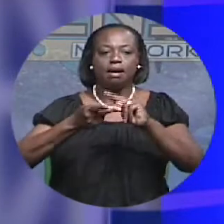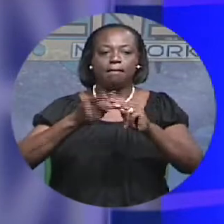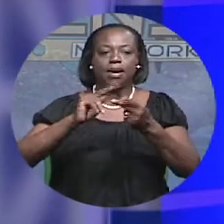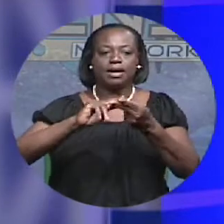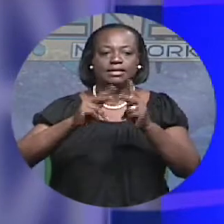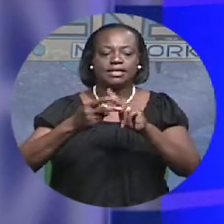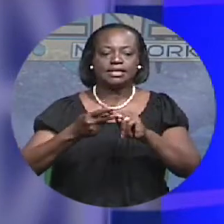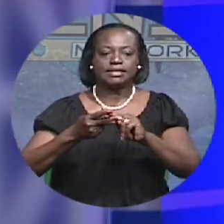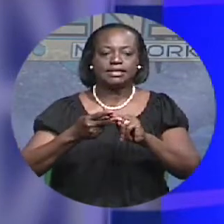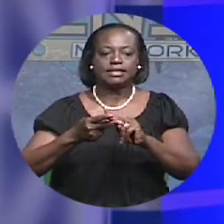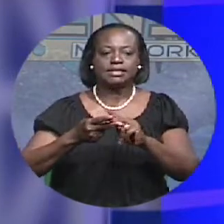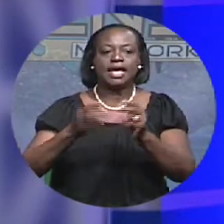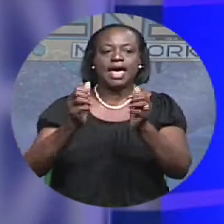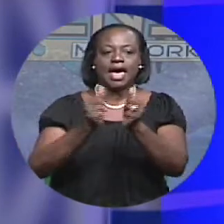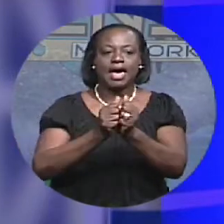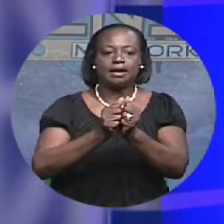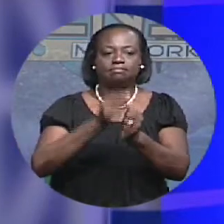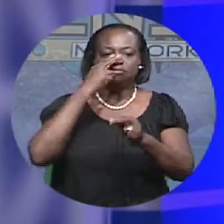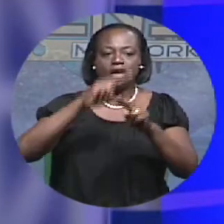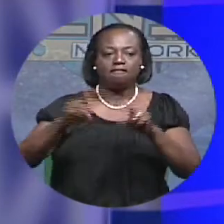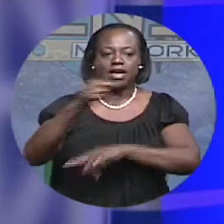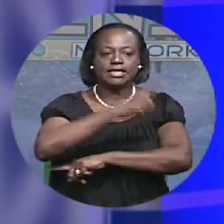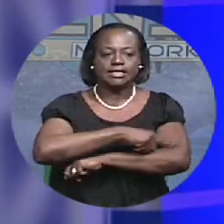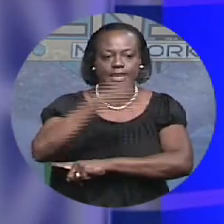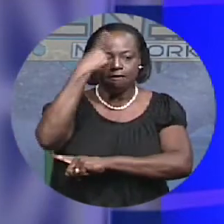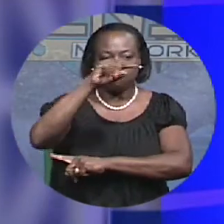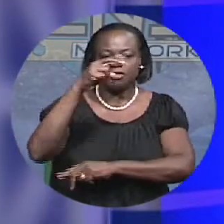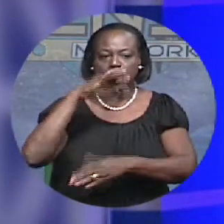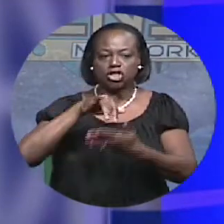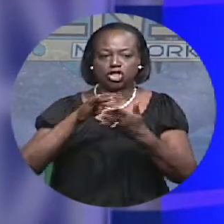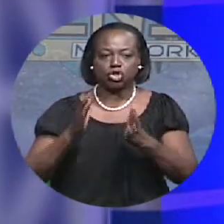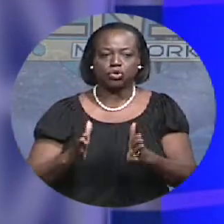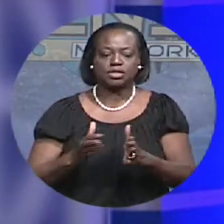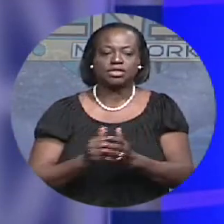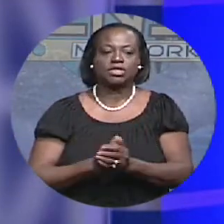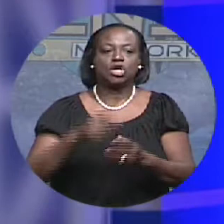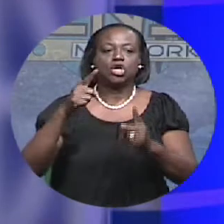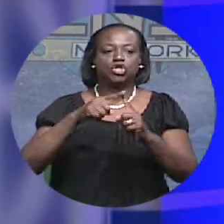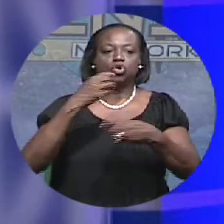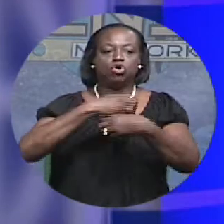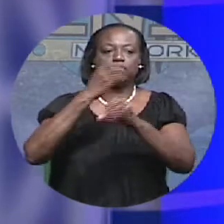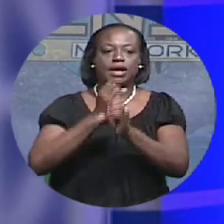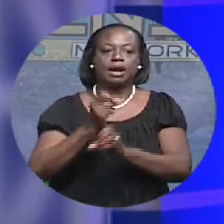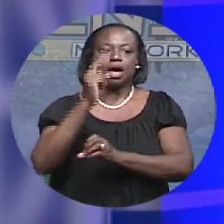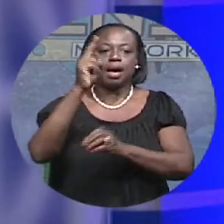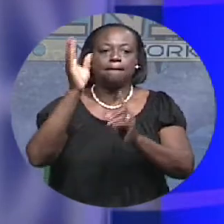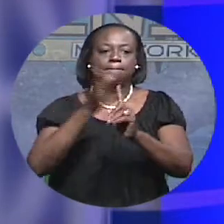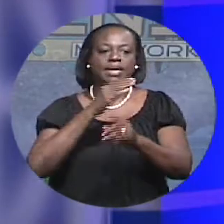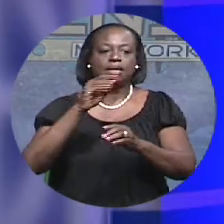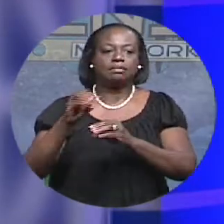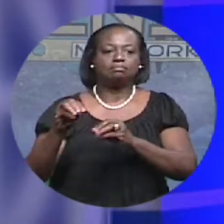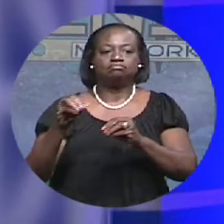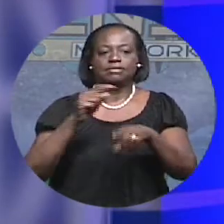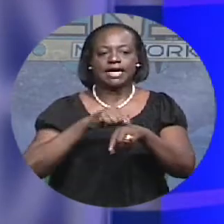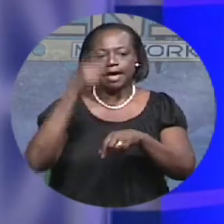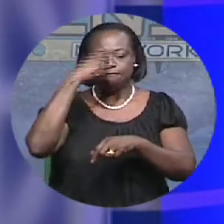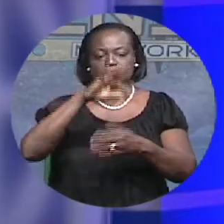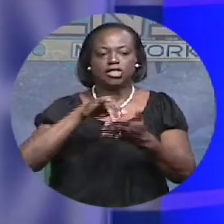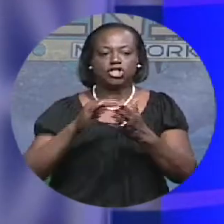community. Our Julian Gibson tells us it was all in an effort to create an upbeat mood for the students as they returned to school.